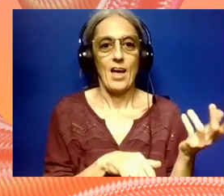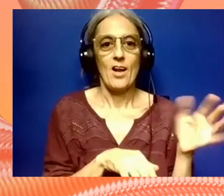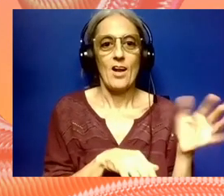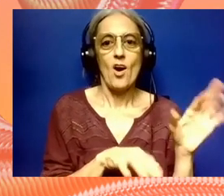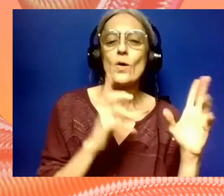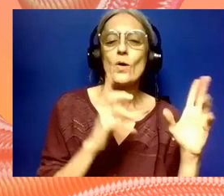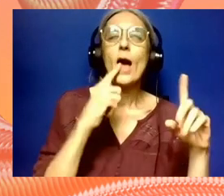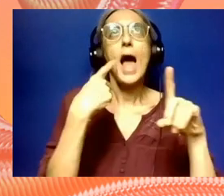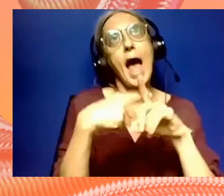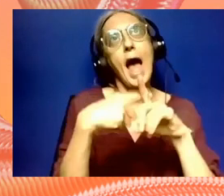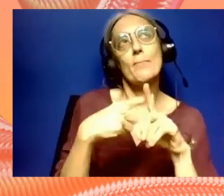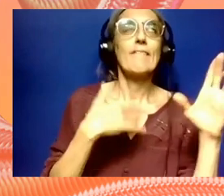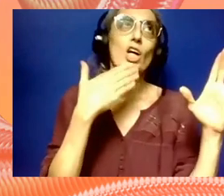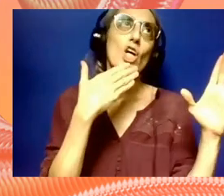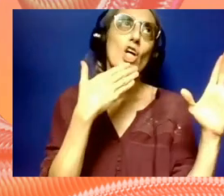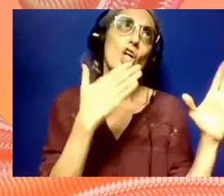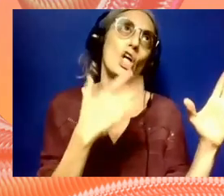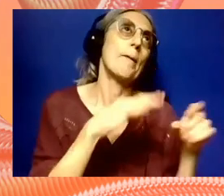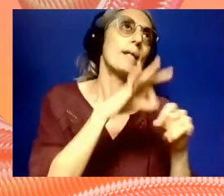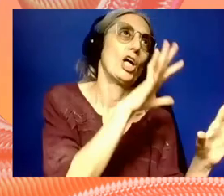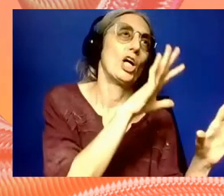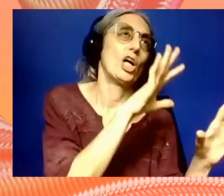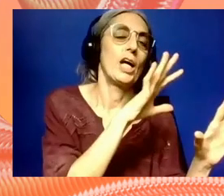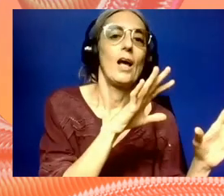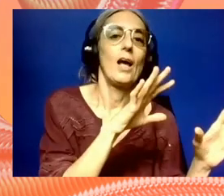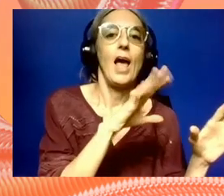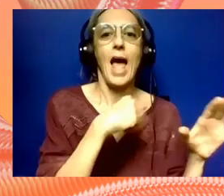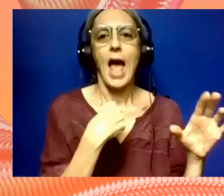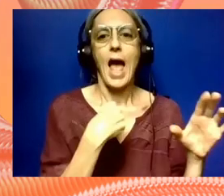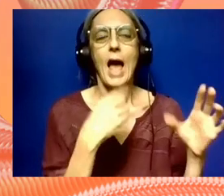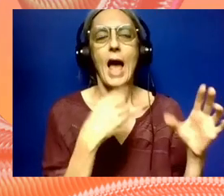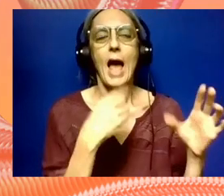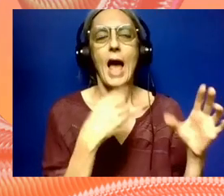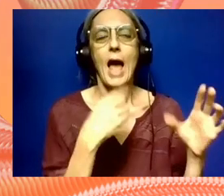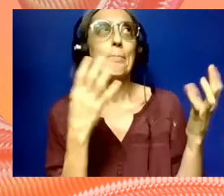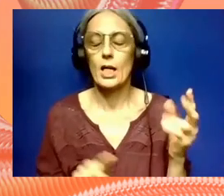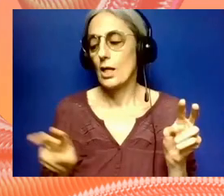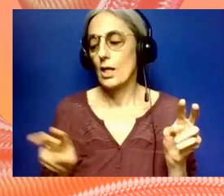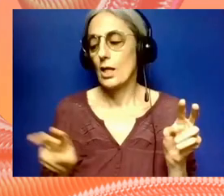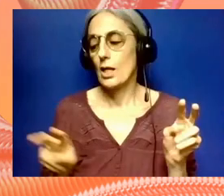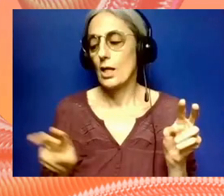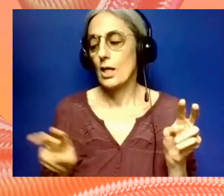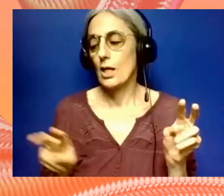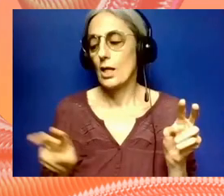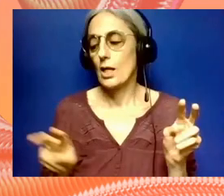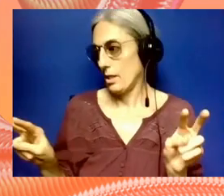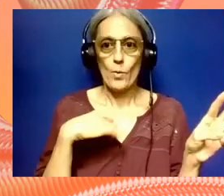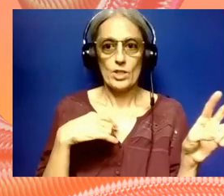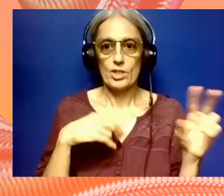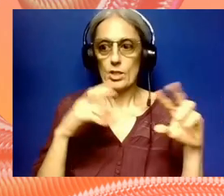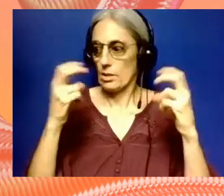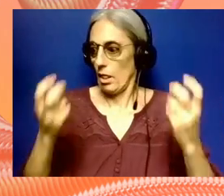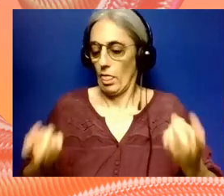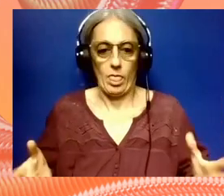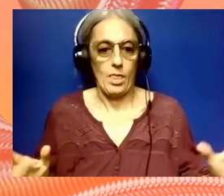all the meditation stuff. And like, I was just swimming in all of that. And I also had a